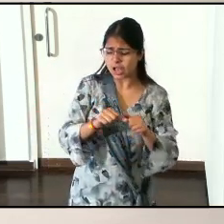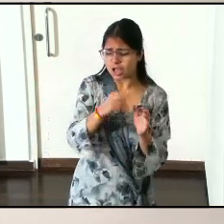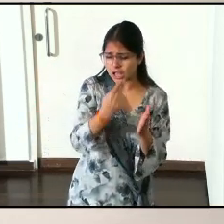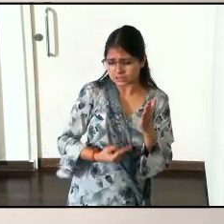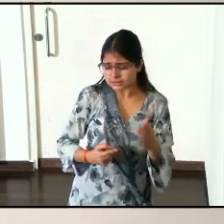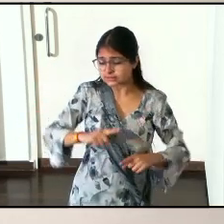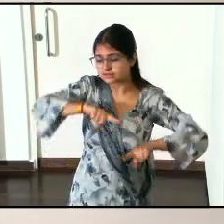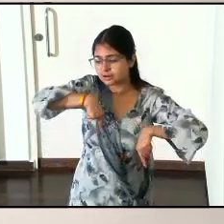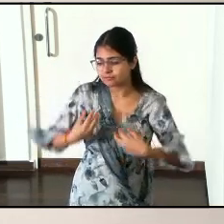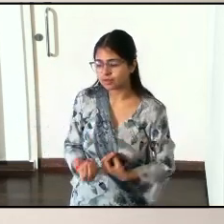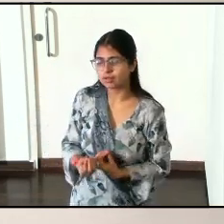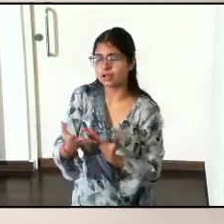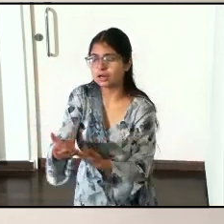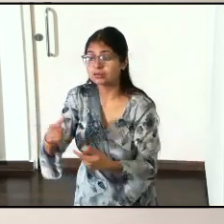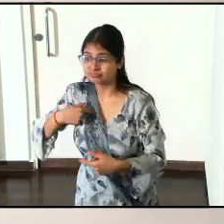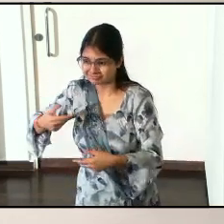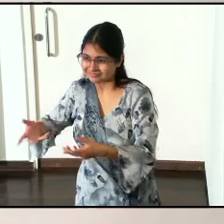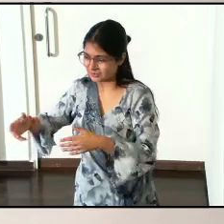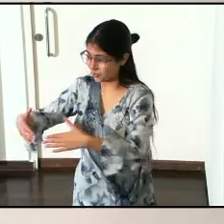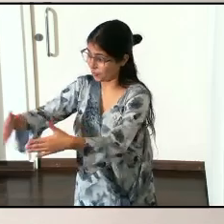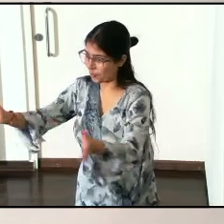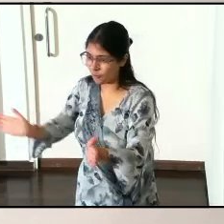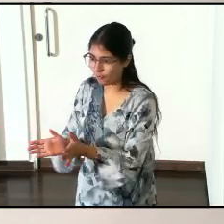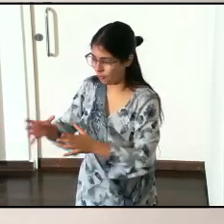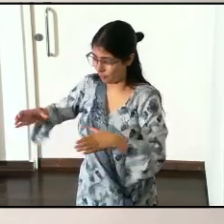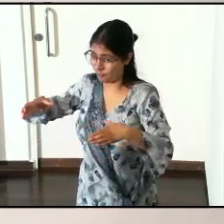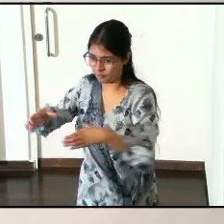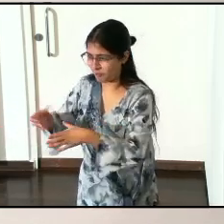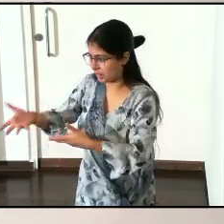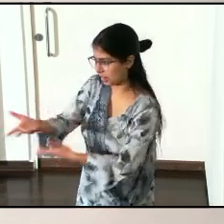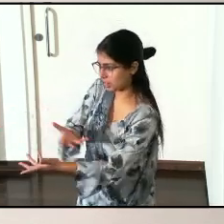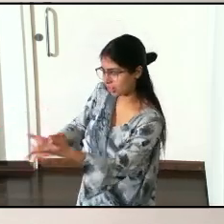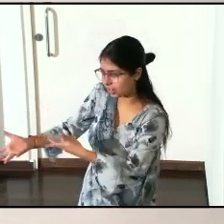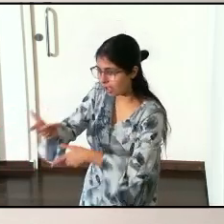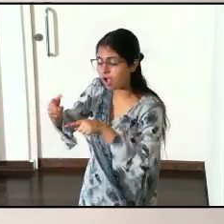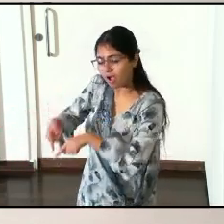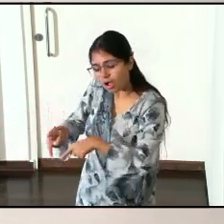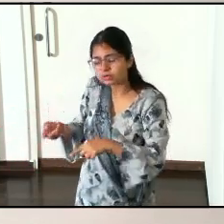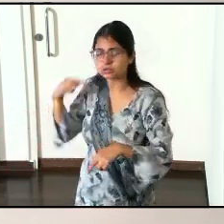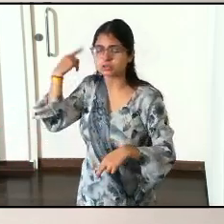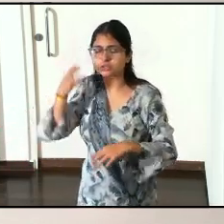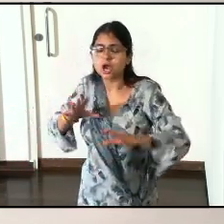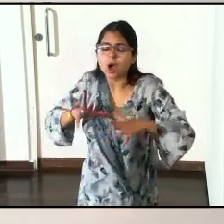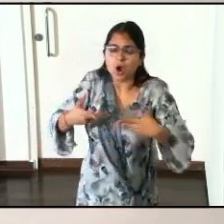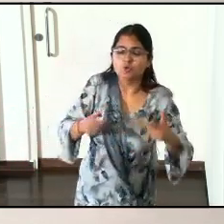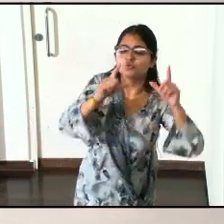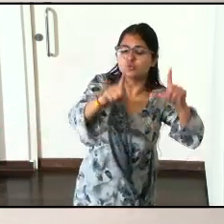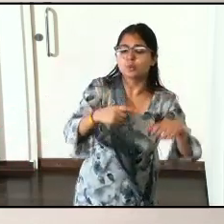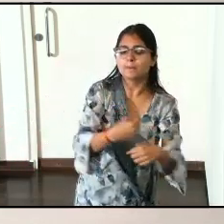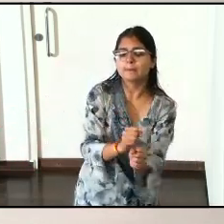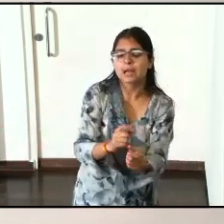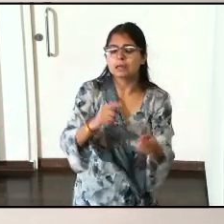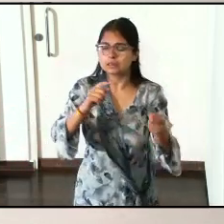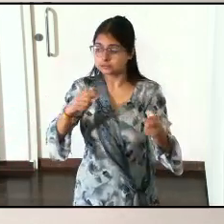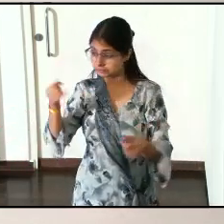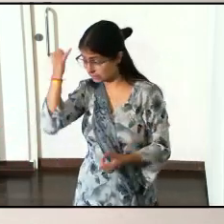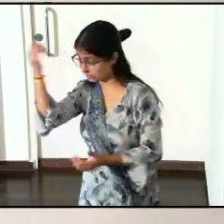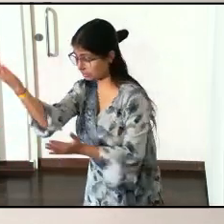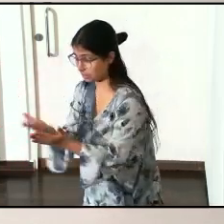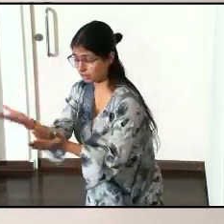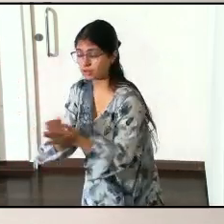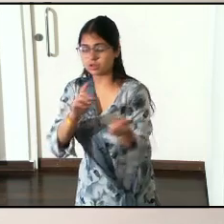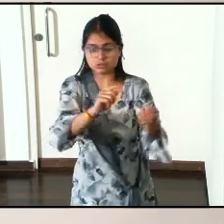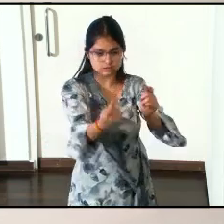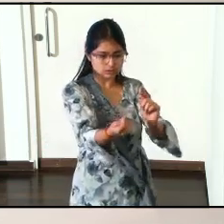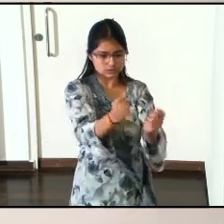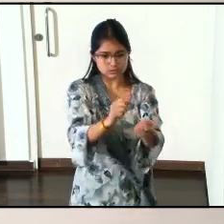group that they arrived at this kind of a poster. Perhaps it was shown, then changed, any number of... So that's work